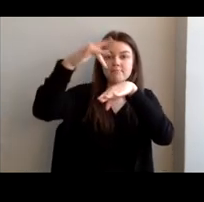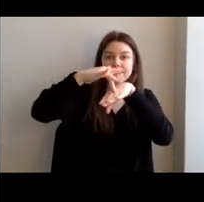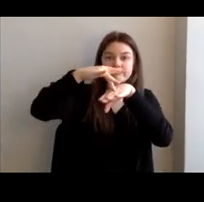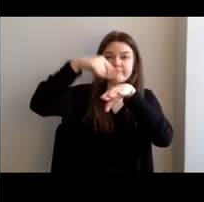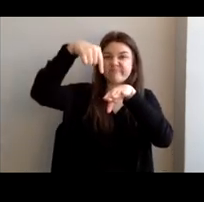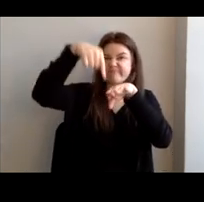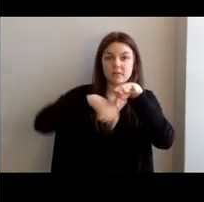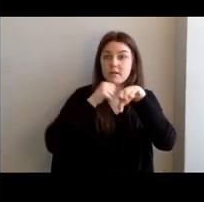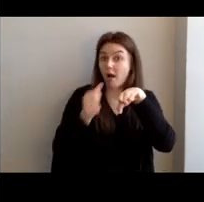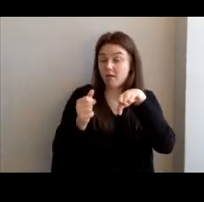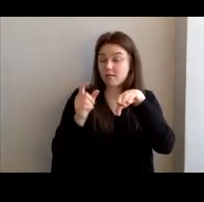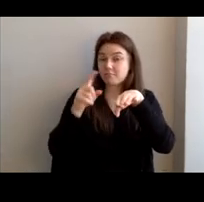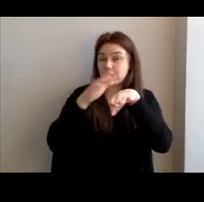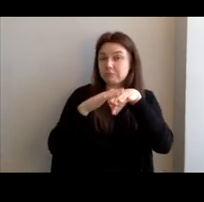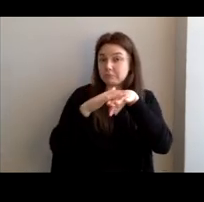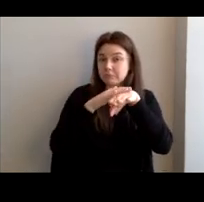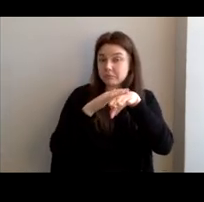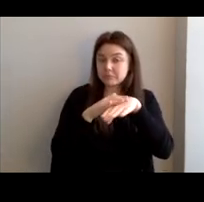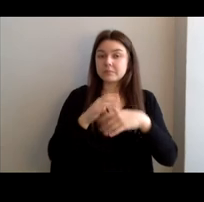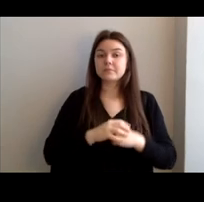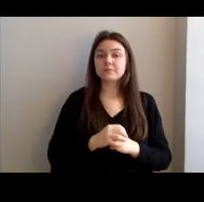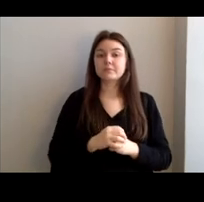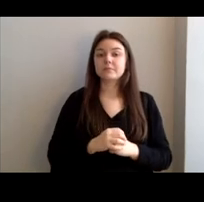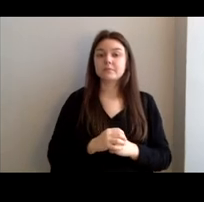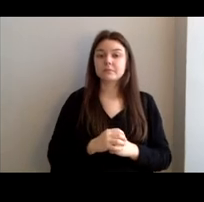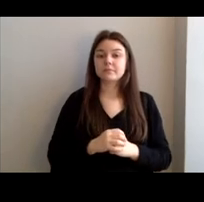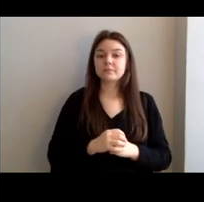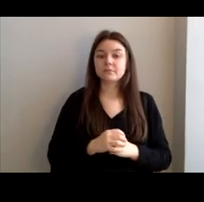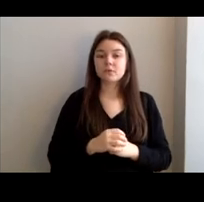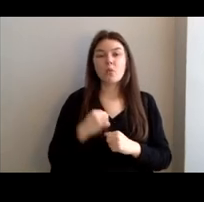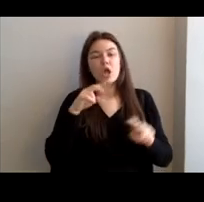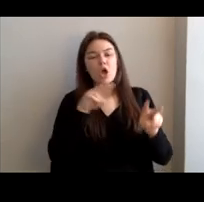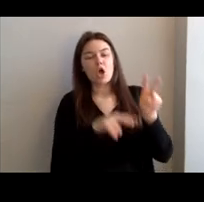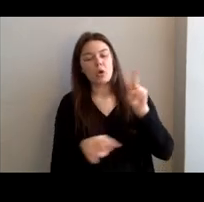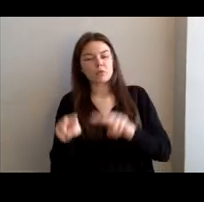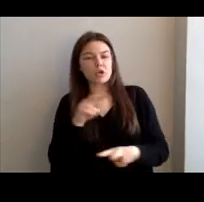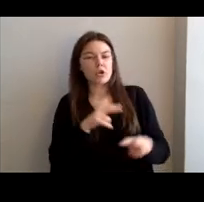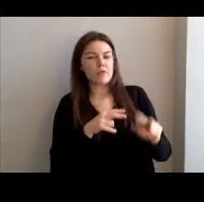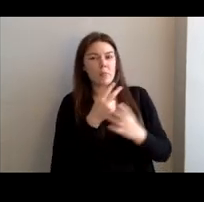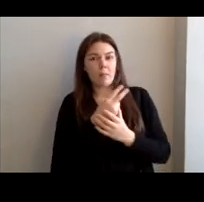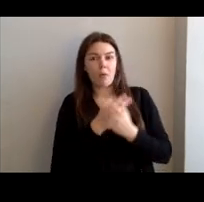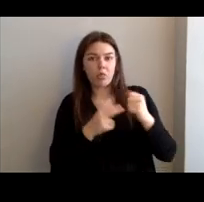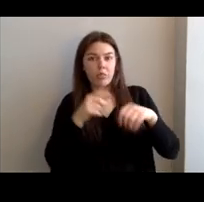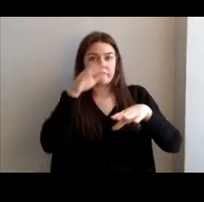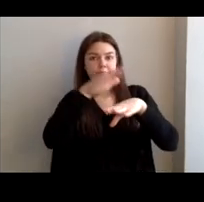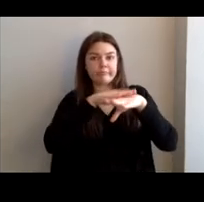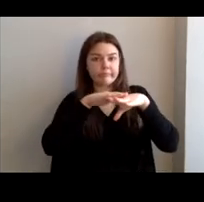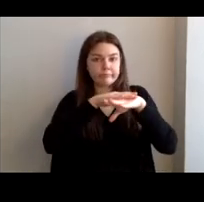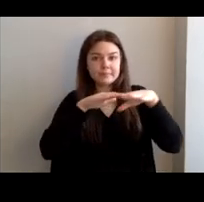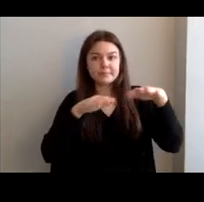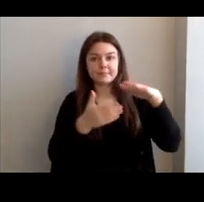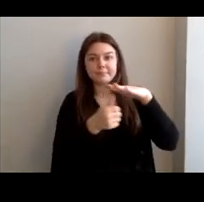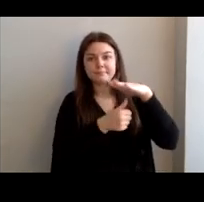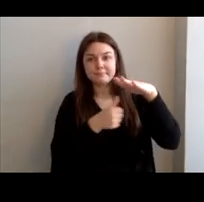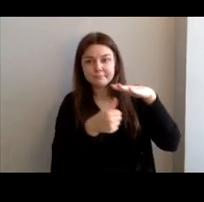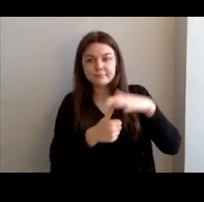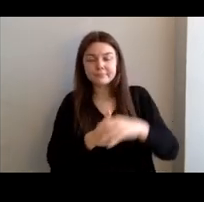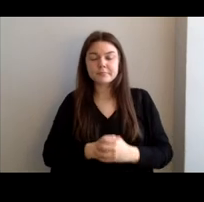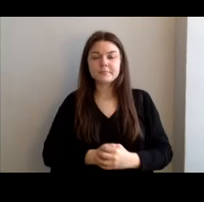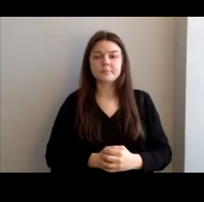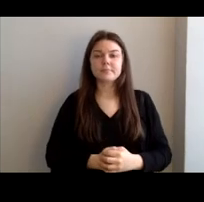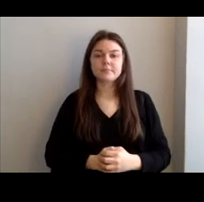shell. But we observe it in as a combined area of black spots. So by, you know, it